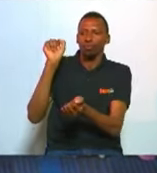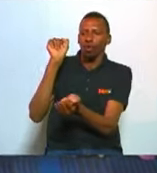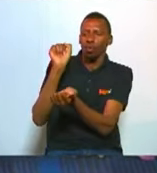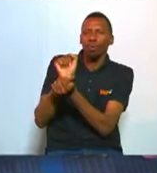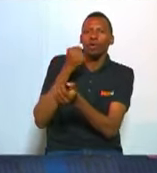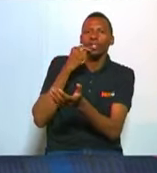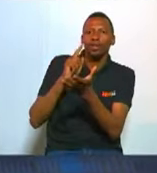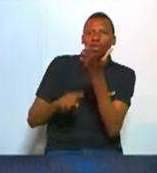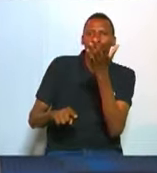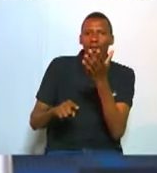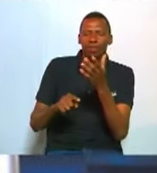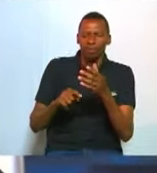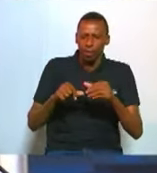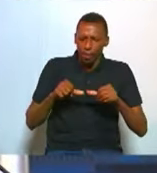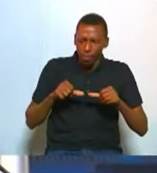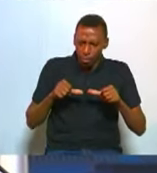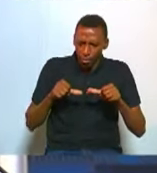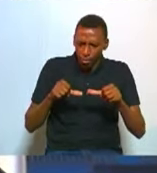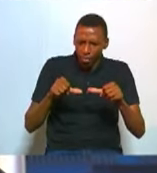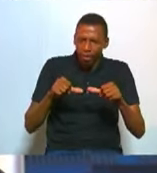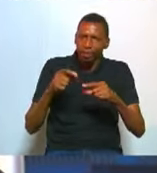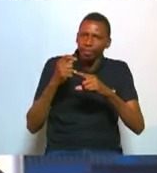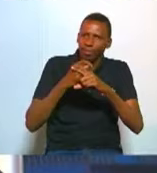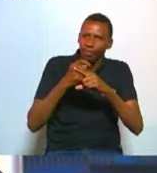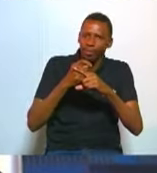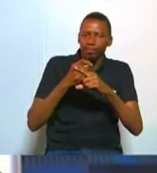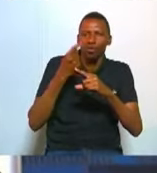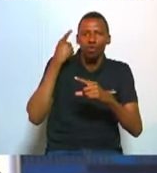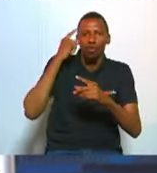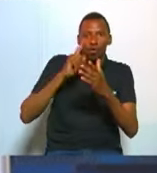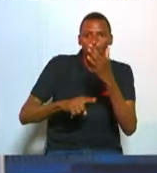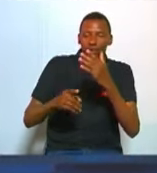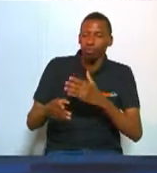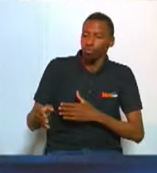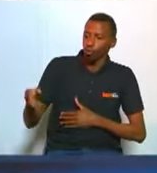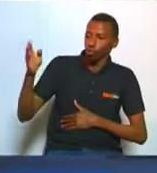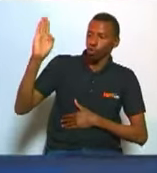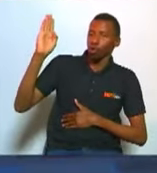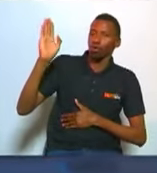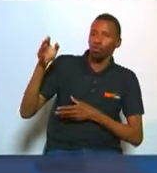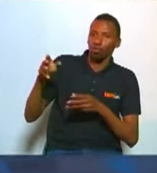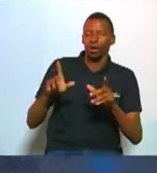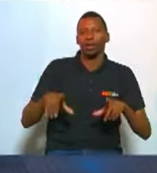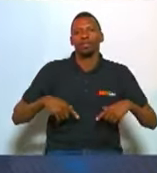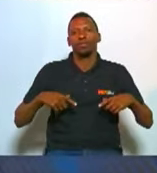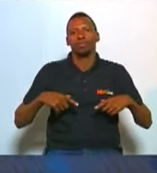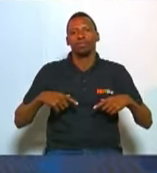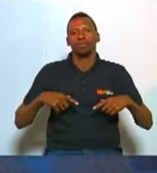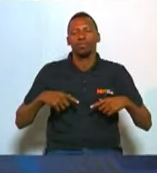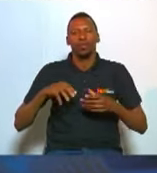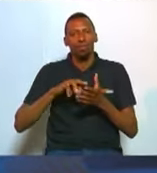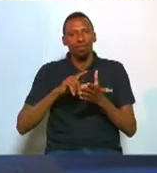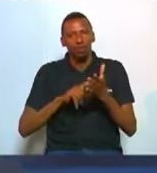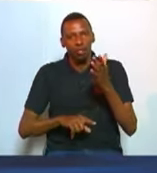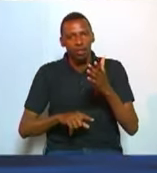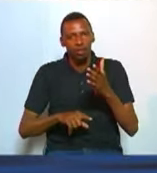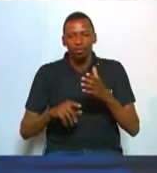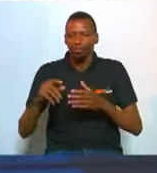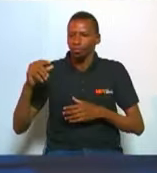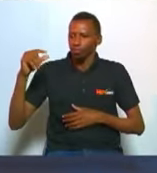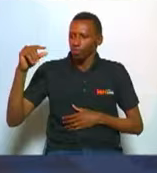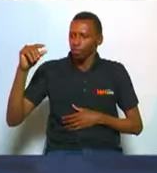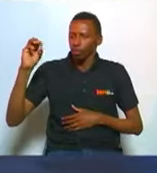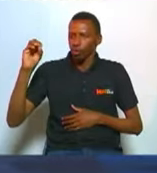in training for a godly life. In other words, godly life needs training.